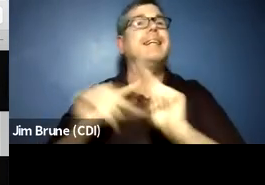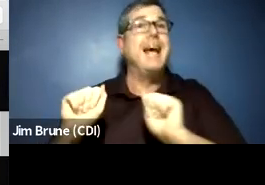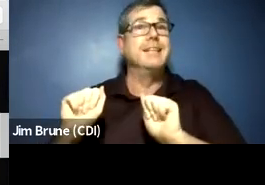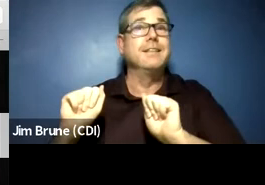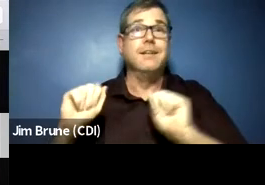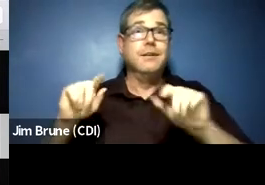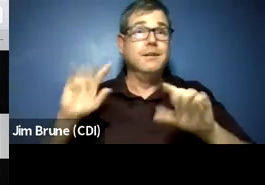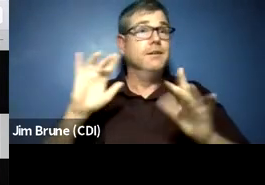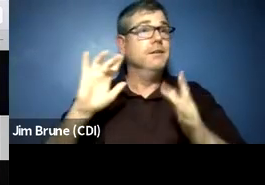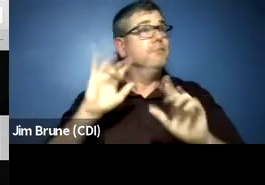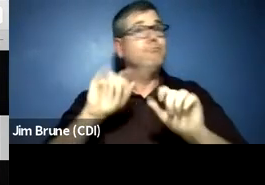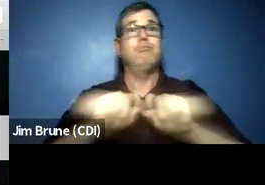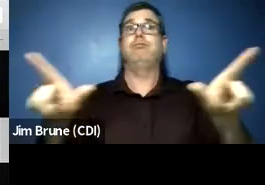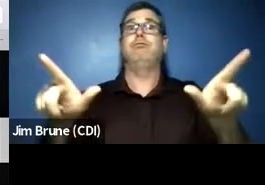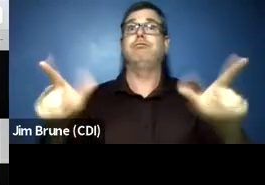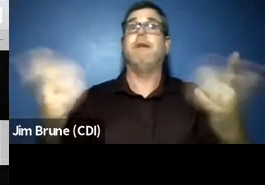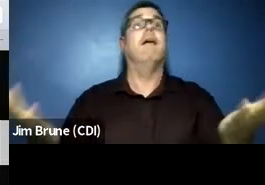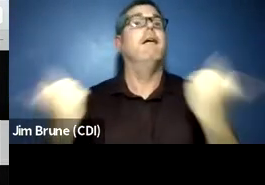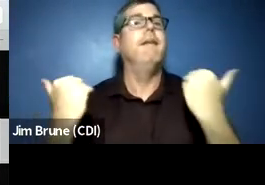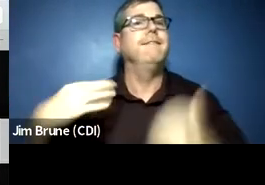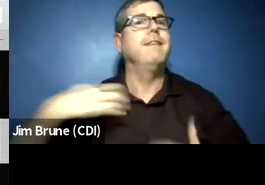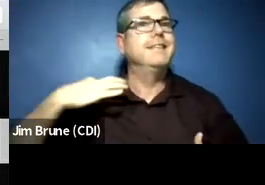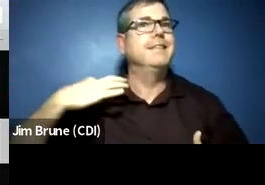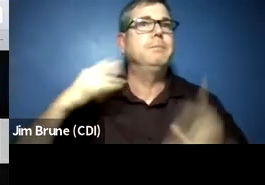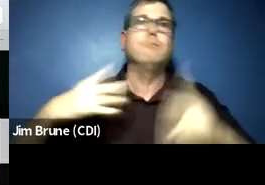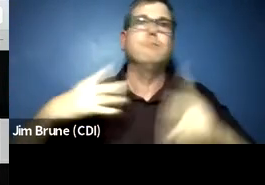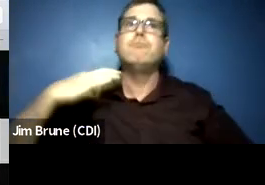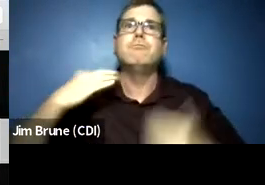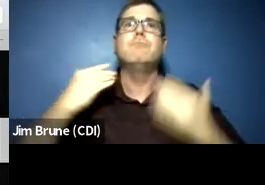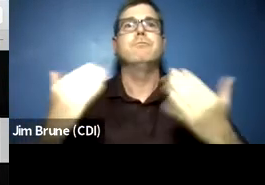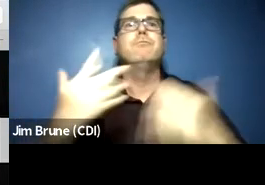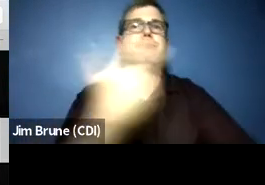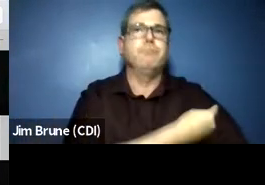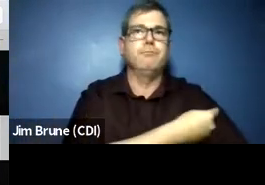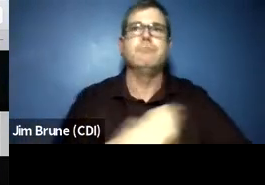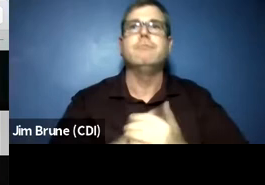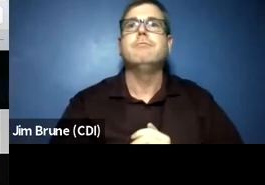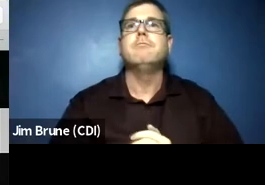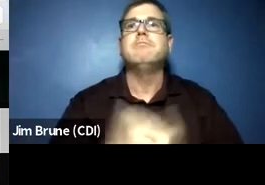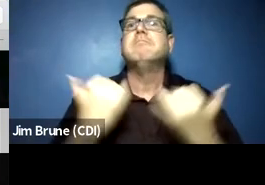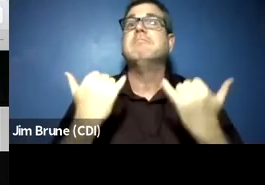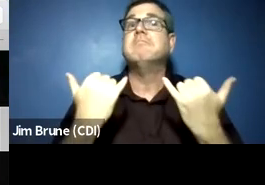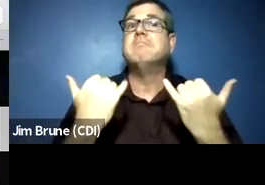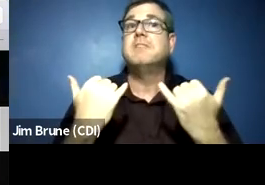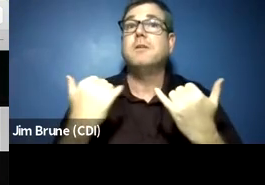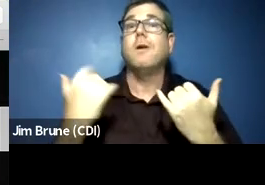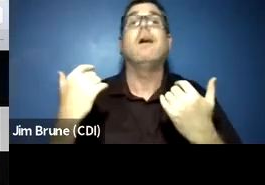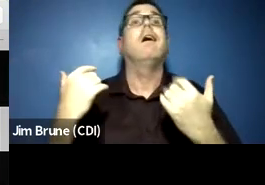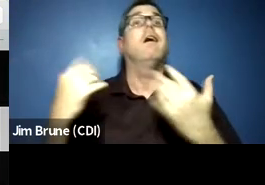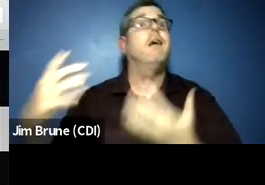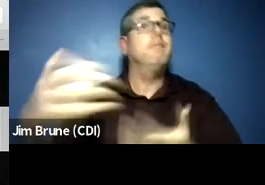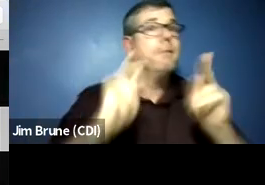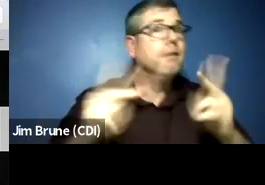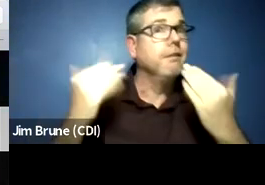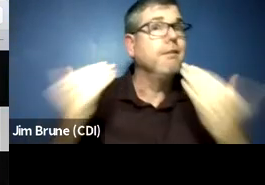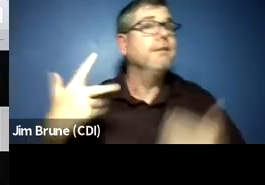now that we know that the vaccines were developed safely, the question we are going to ask is how effective are the vaccines? Actually, I think we're